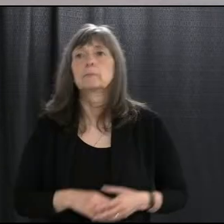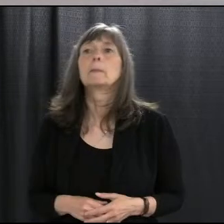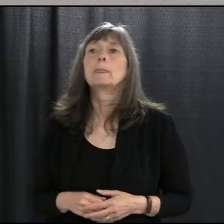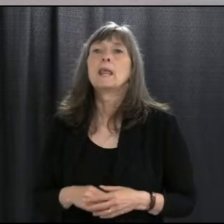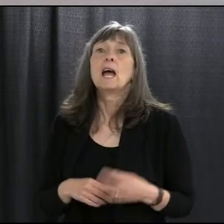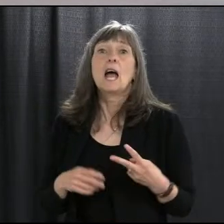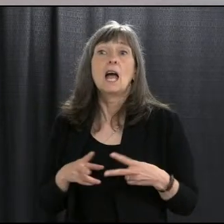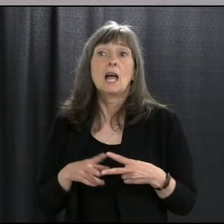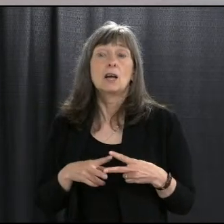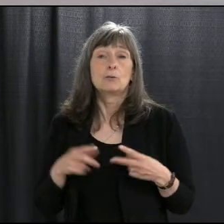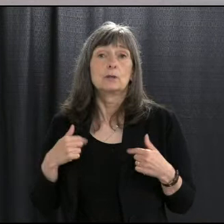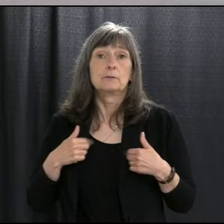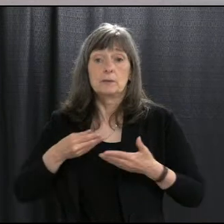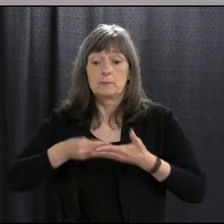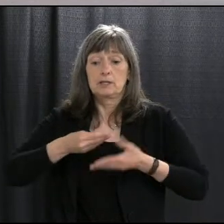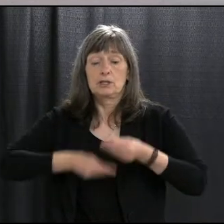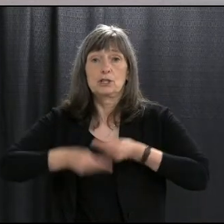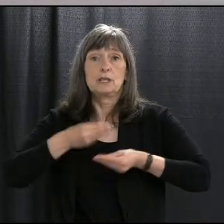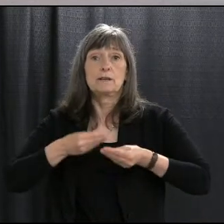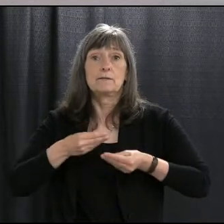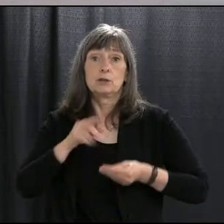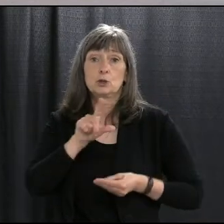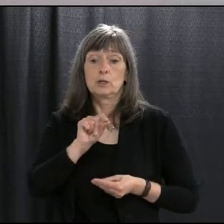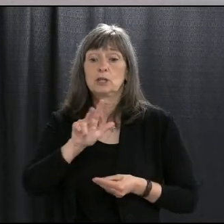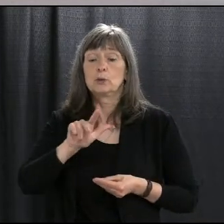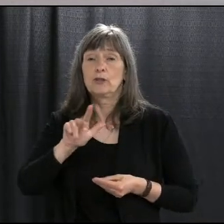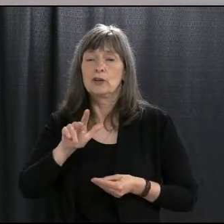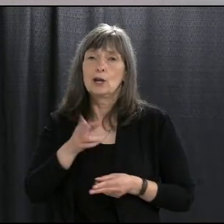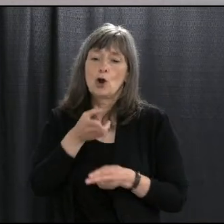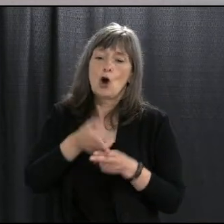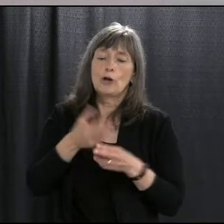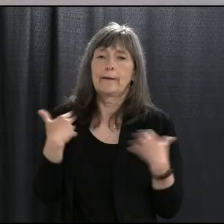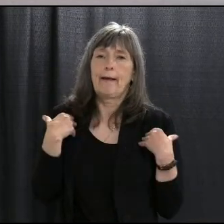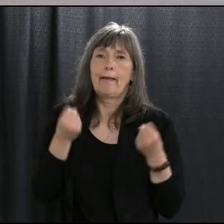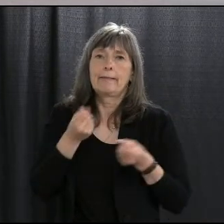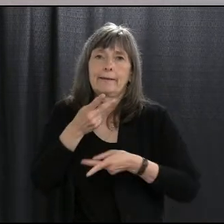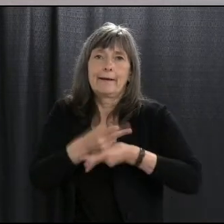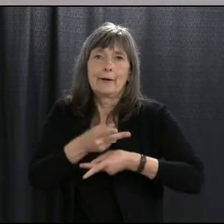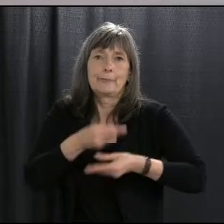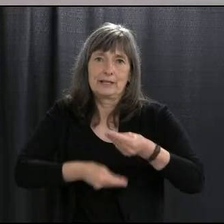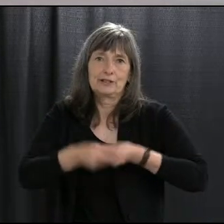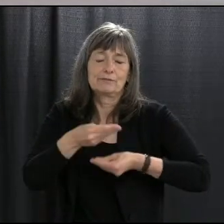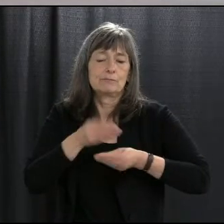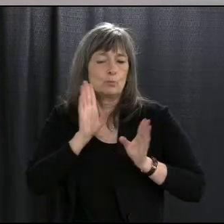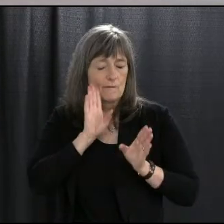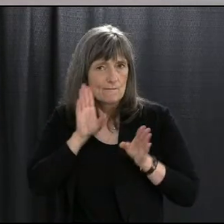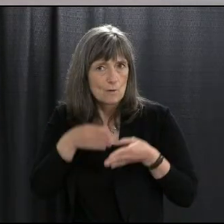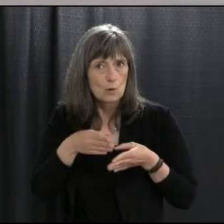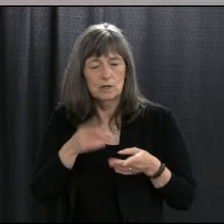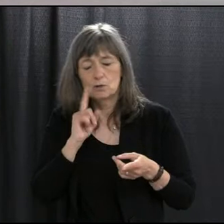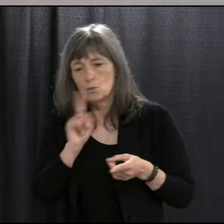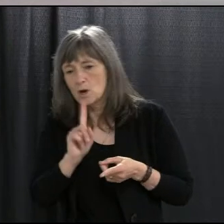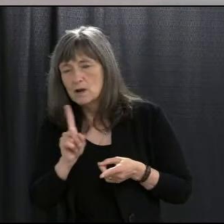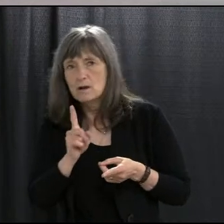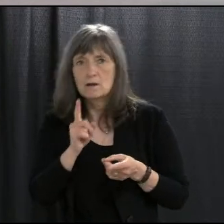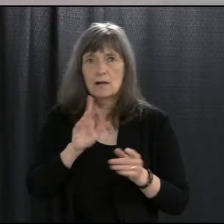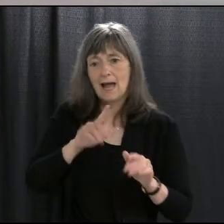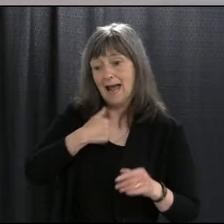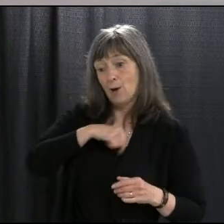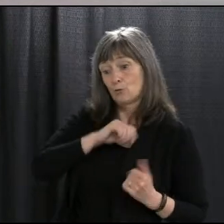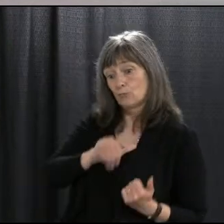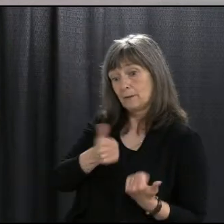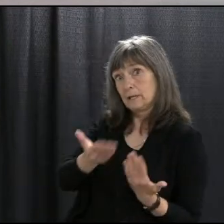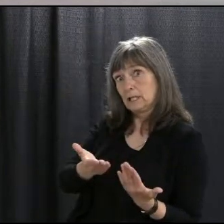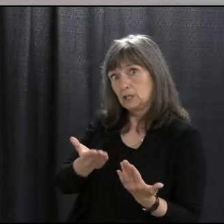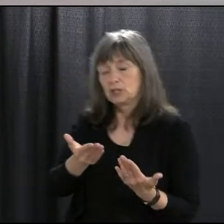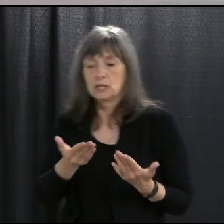a health care budget, and it was consistent with a lot of the proposals that the health accord had recommended. And